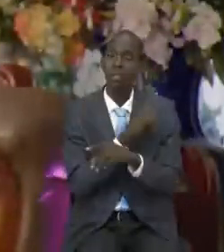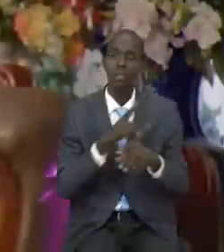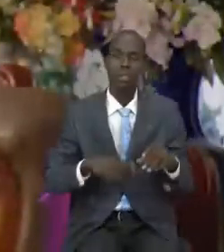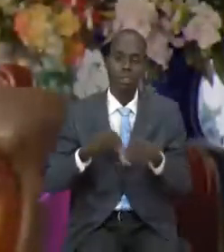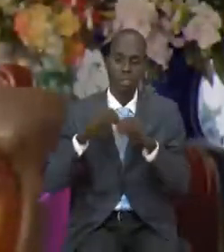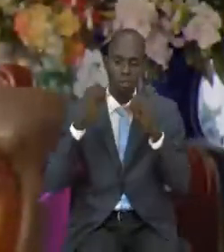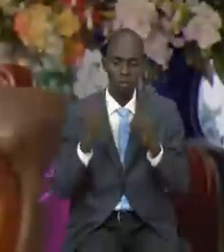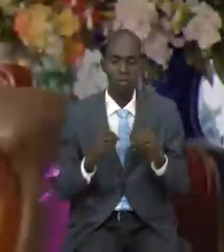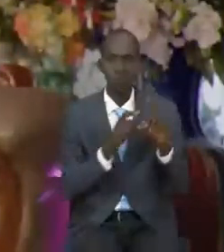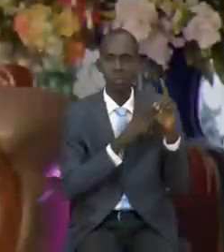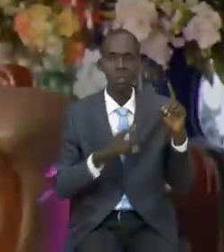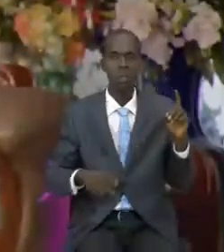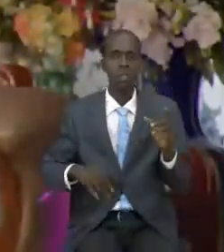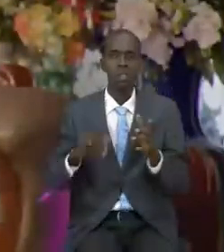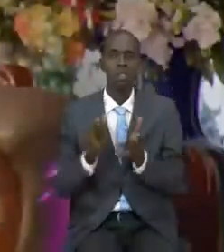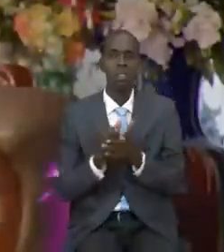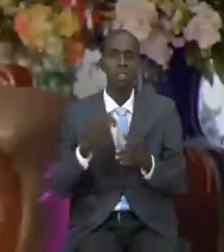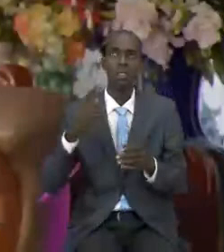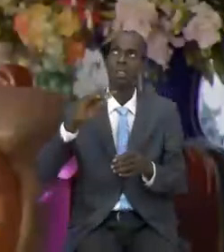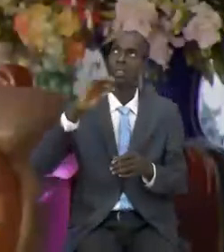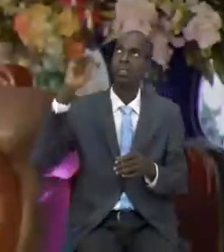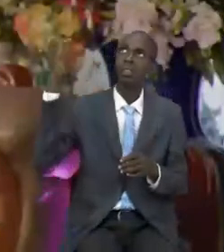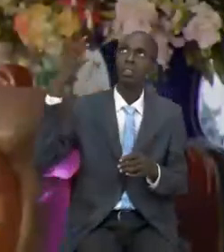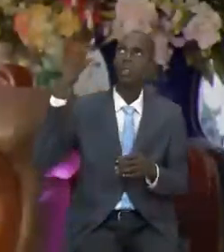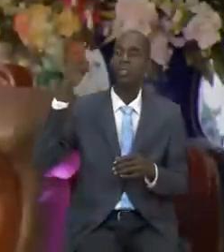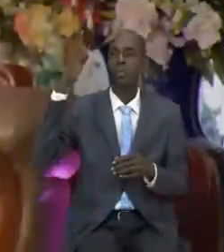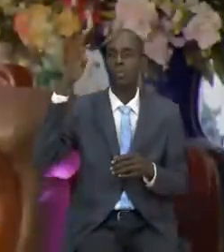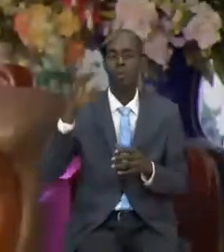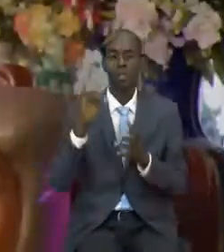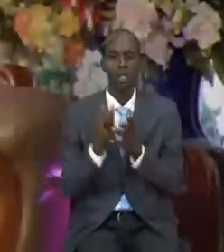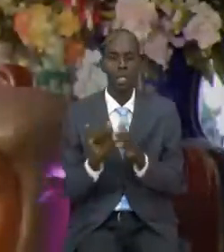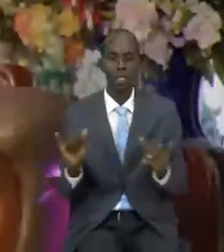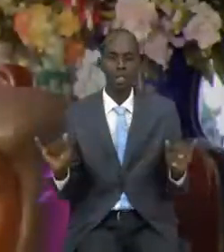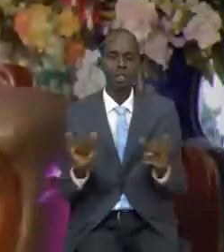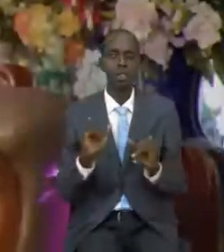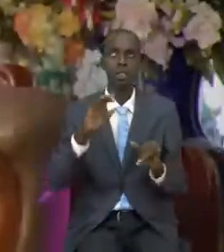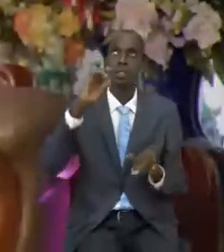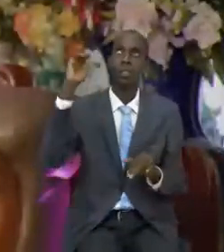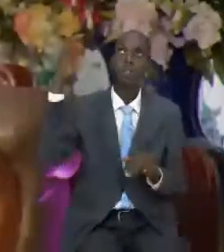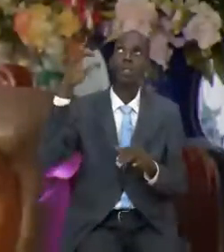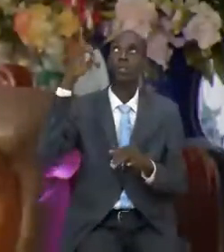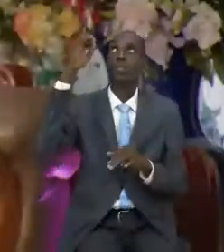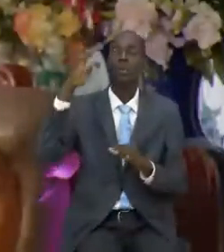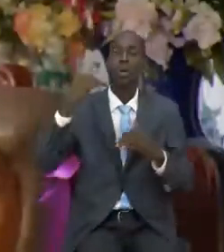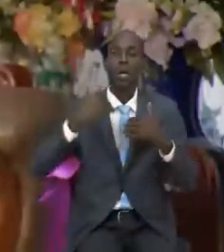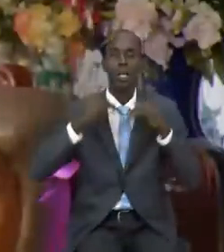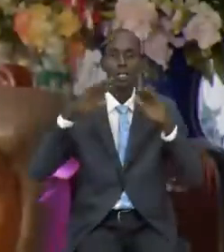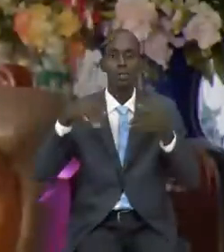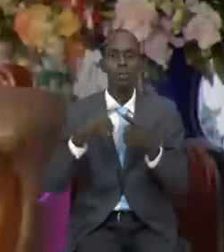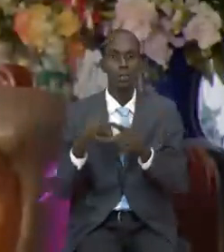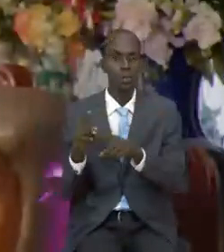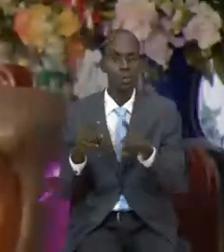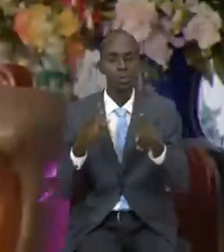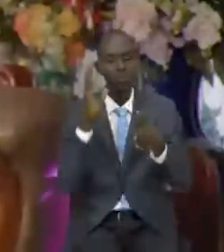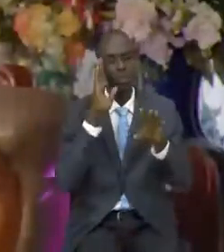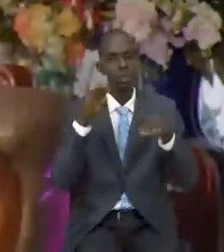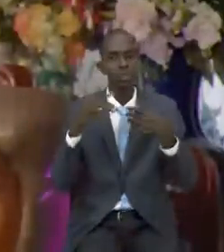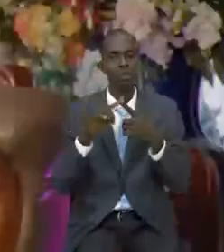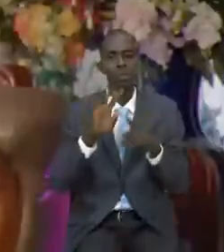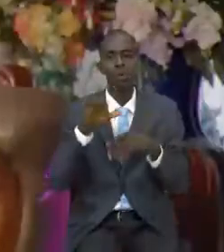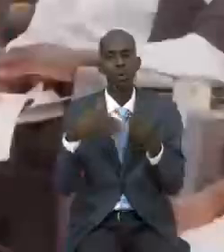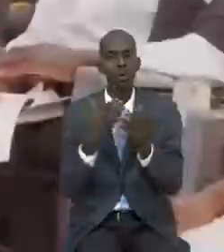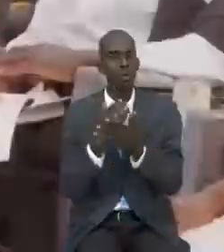Lord, by the grace of God, that same grace God has given you, he will give to all your